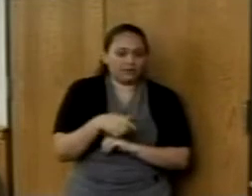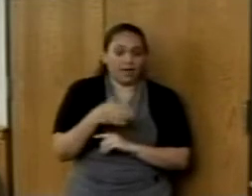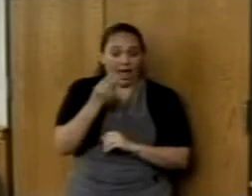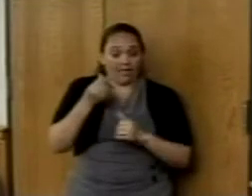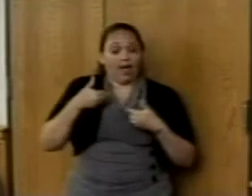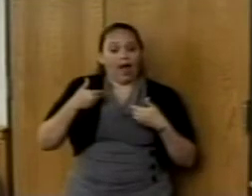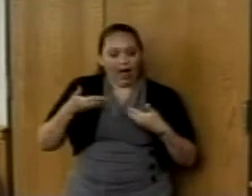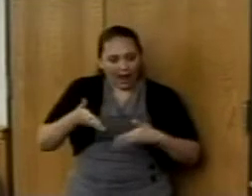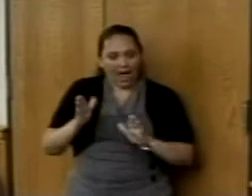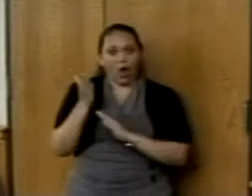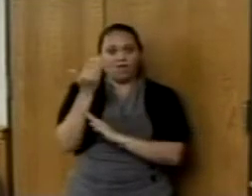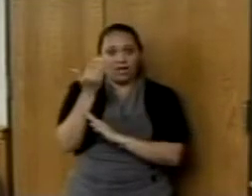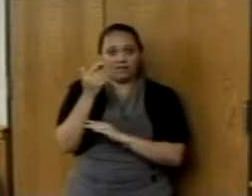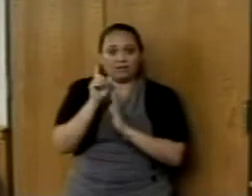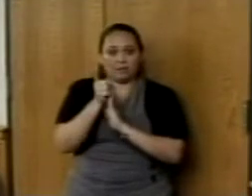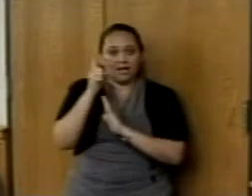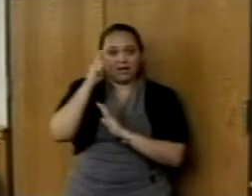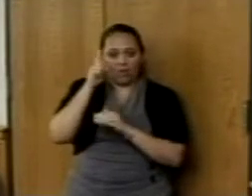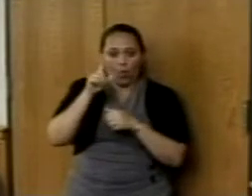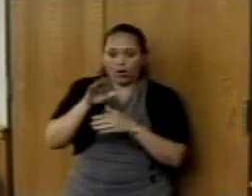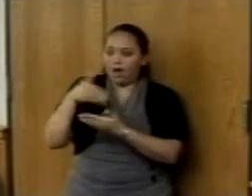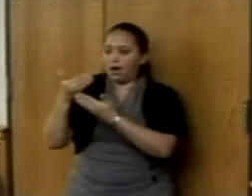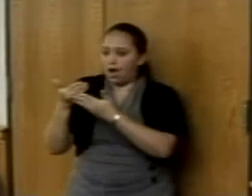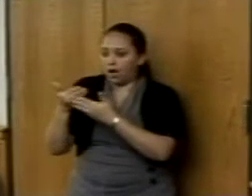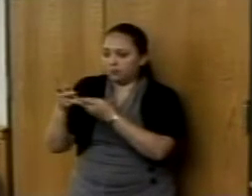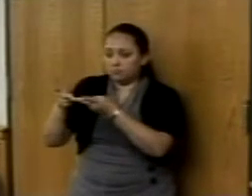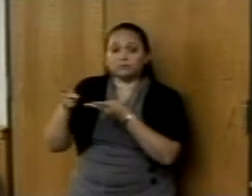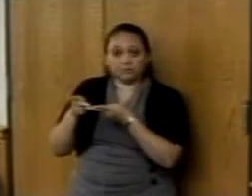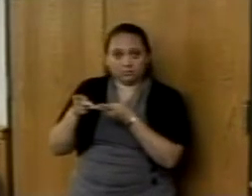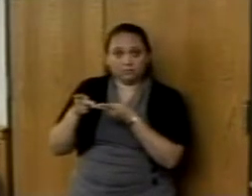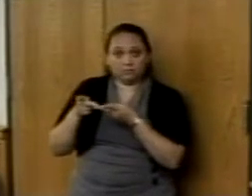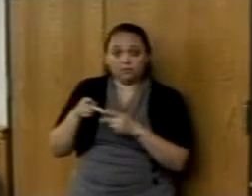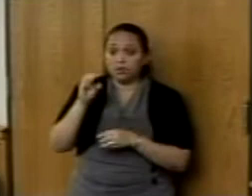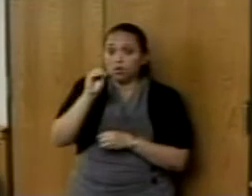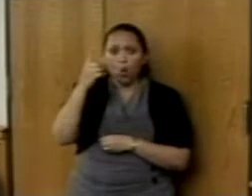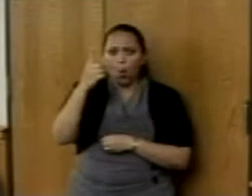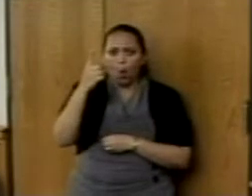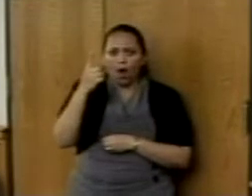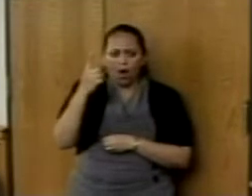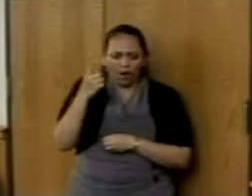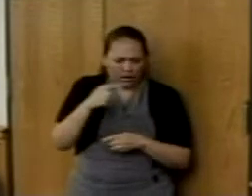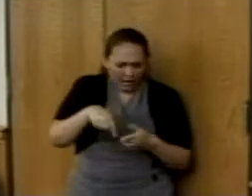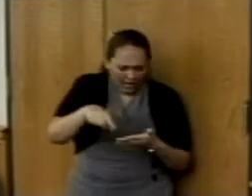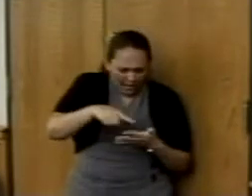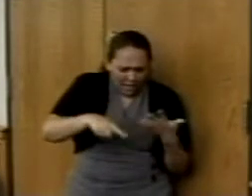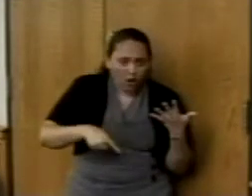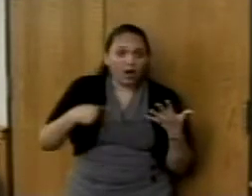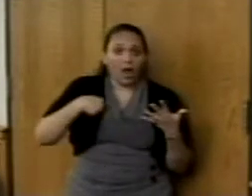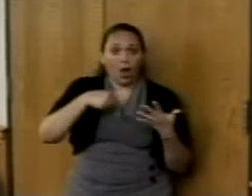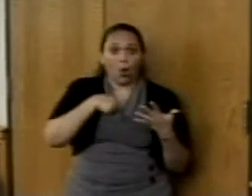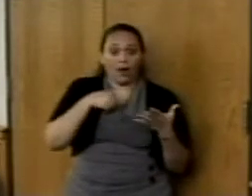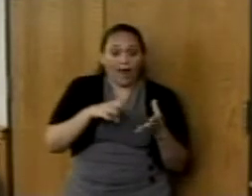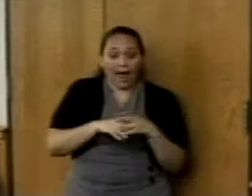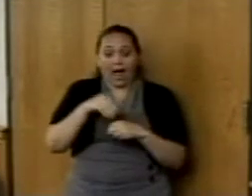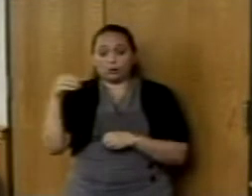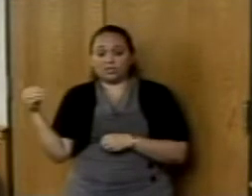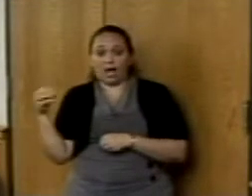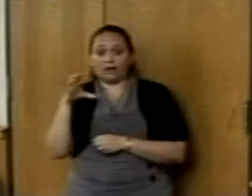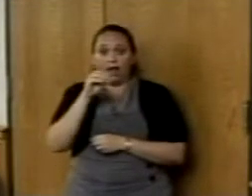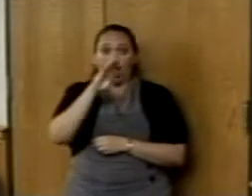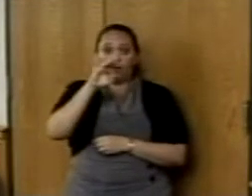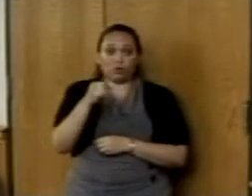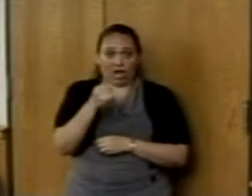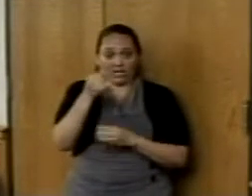they allow 15 minutes for allotted destination time. Nowhere in here are we outside of the objective data that's